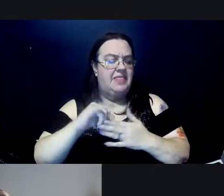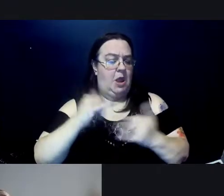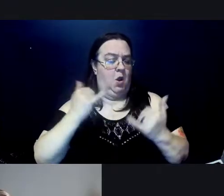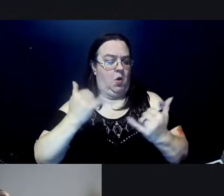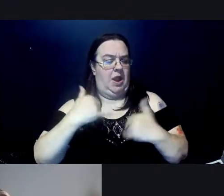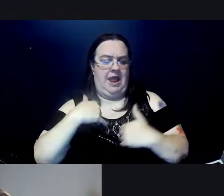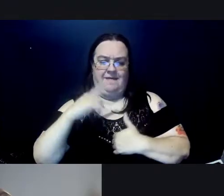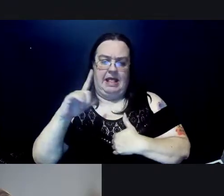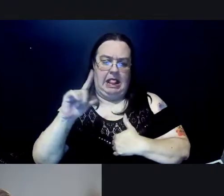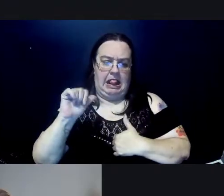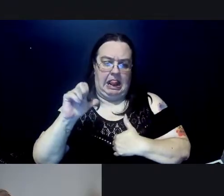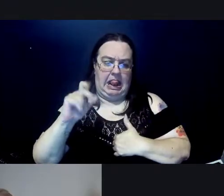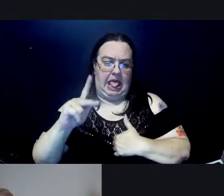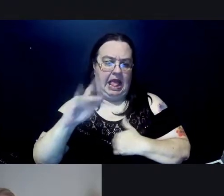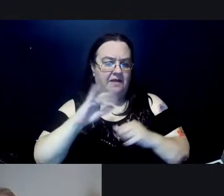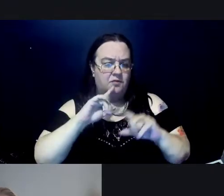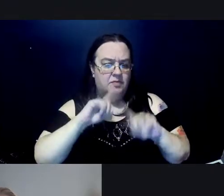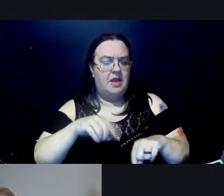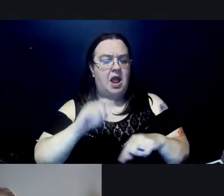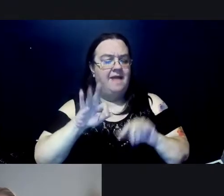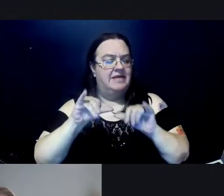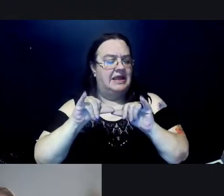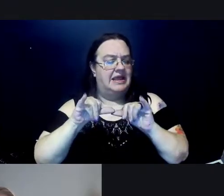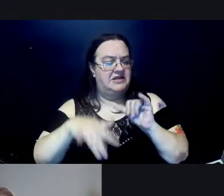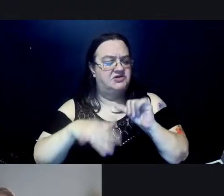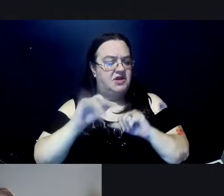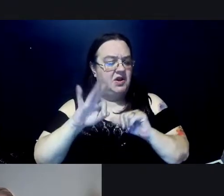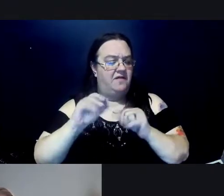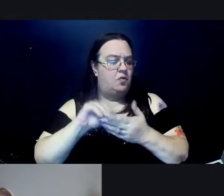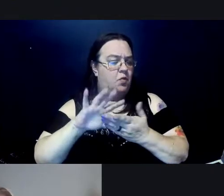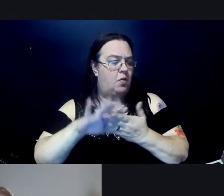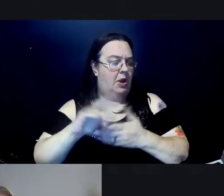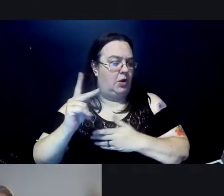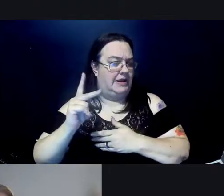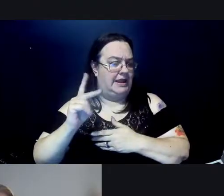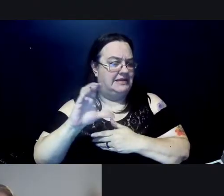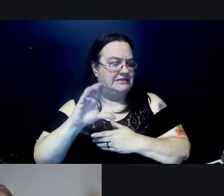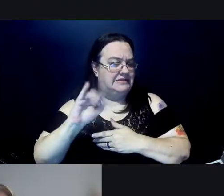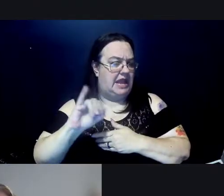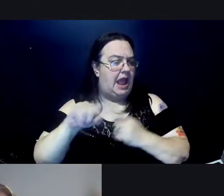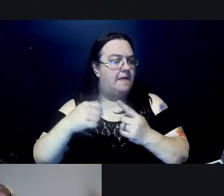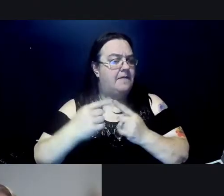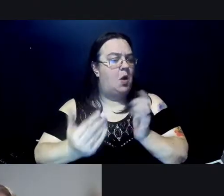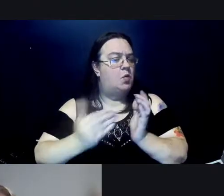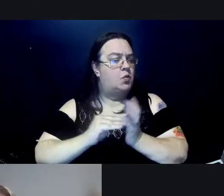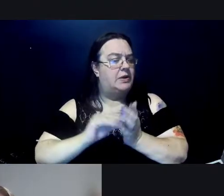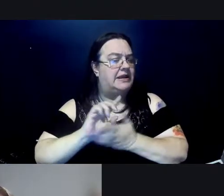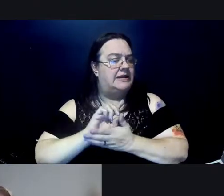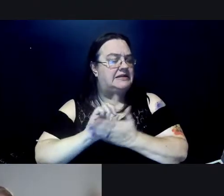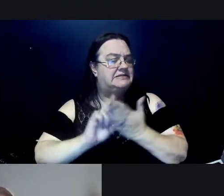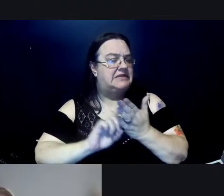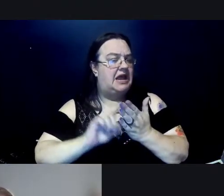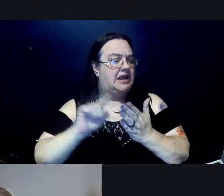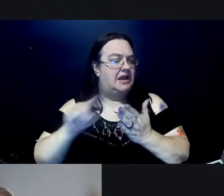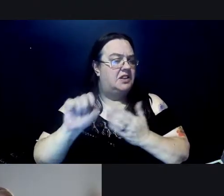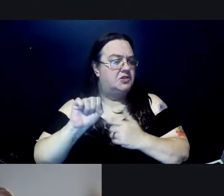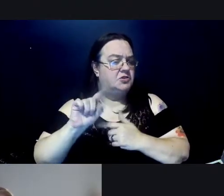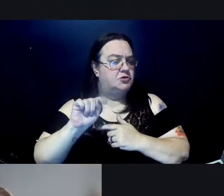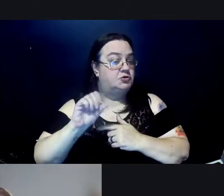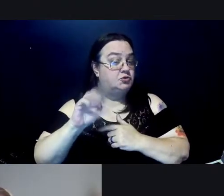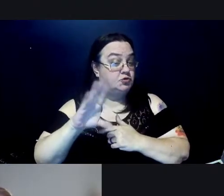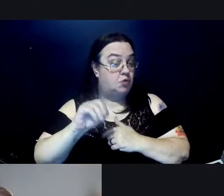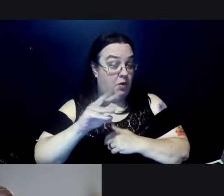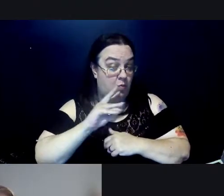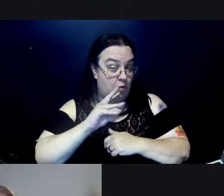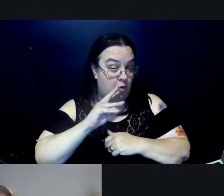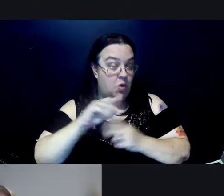the engineer of record, KCI, on redesigning the stormwater in the pathway in the